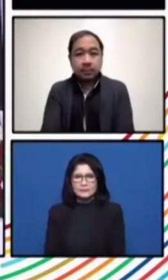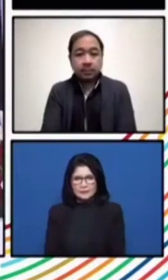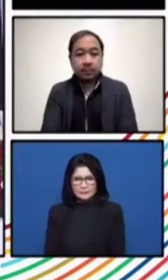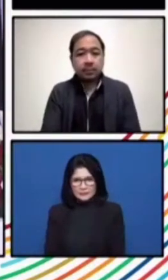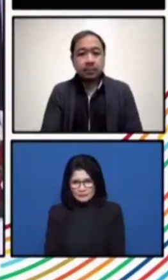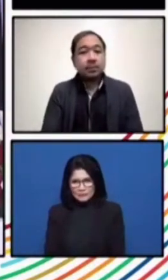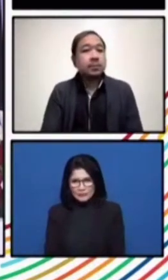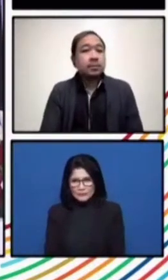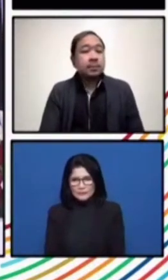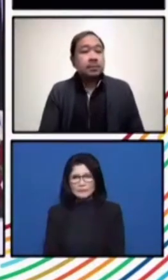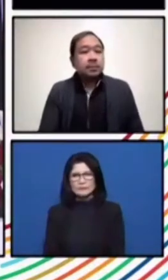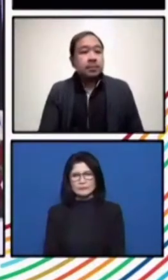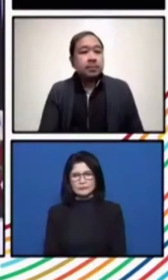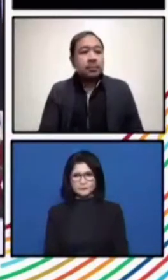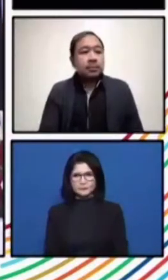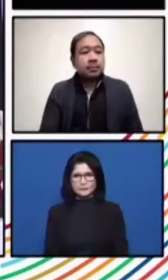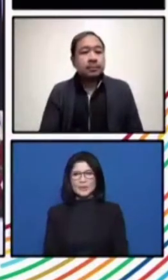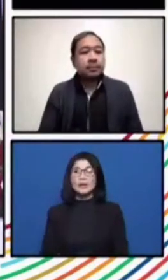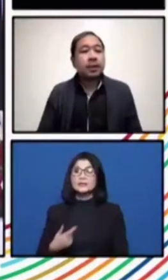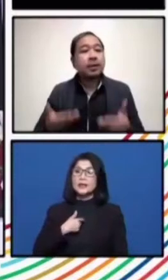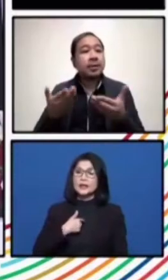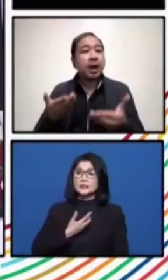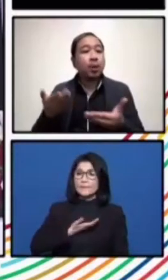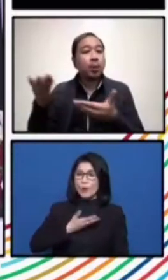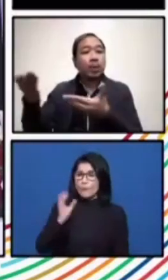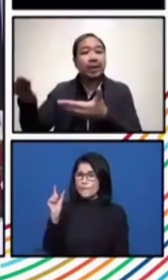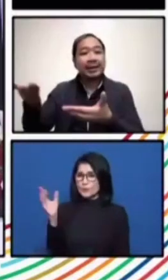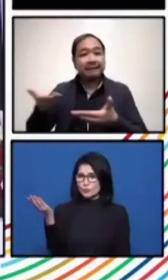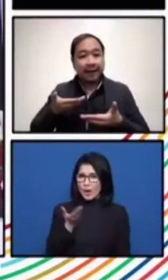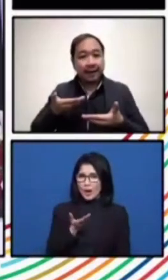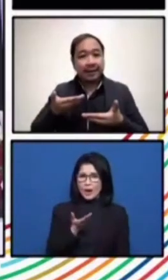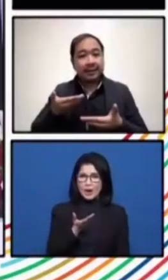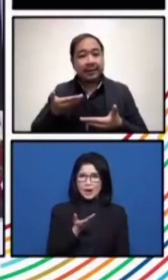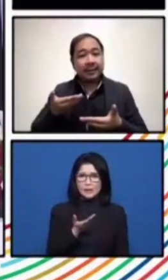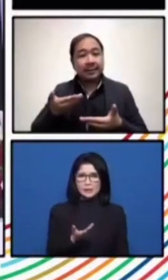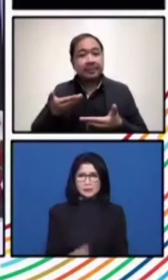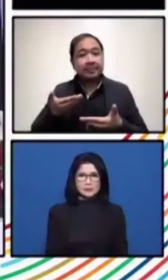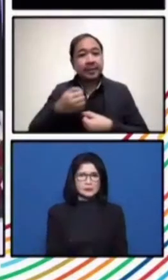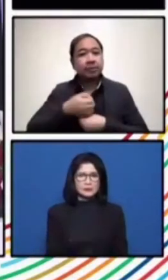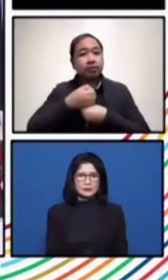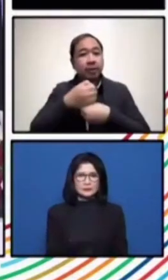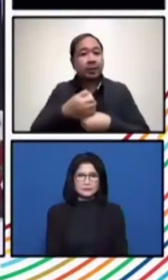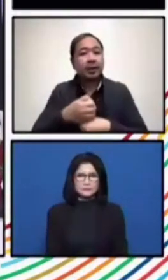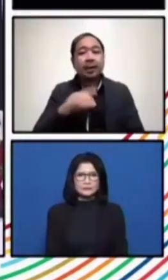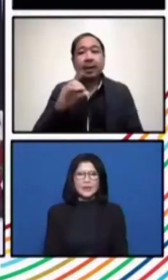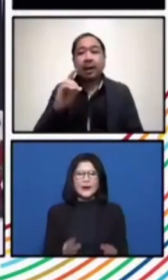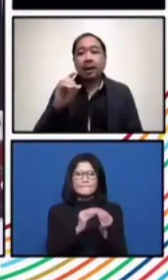I now invite the distinguished delicate Mr darial from CBM